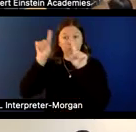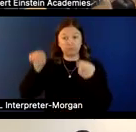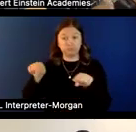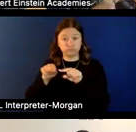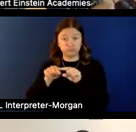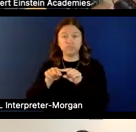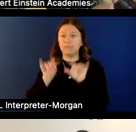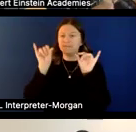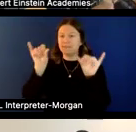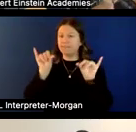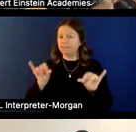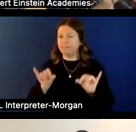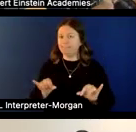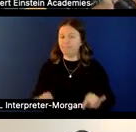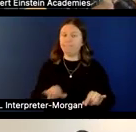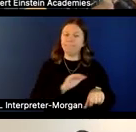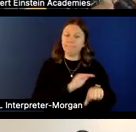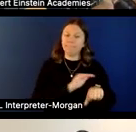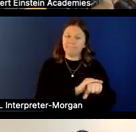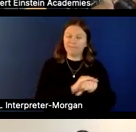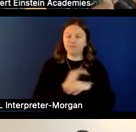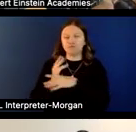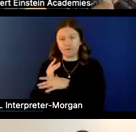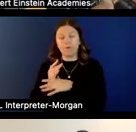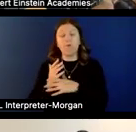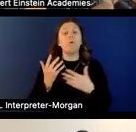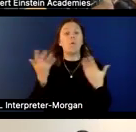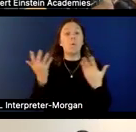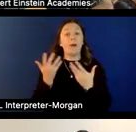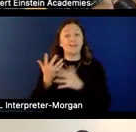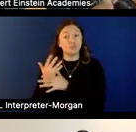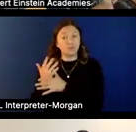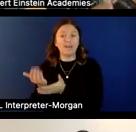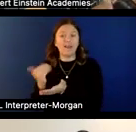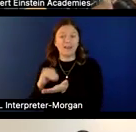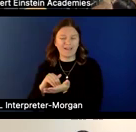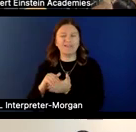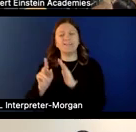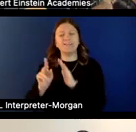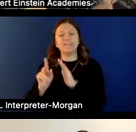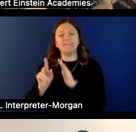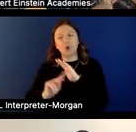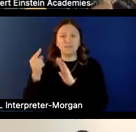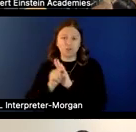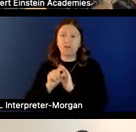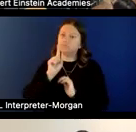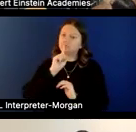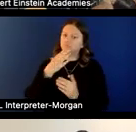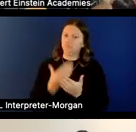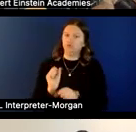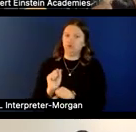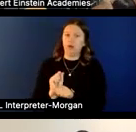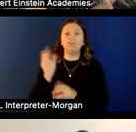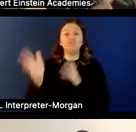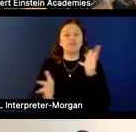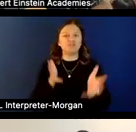in those languages. What in German, and again, kindergarten and first grade, they're doing a really good job with having the gestures with